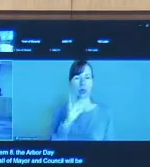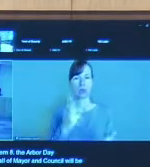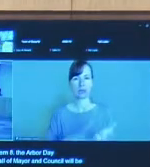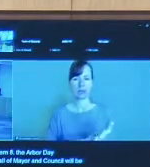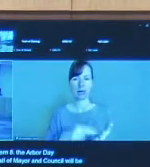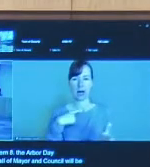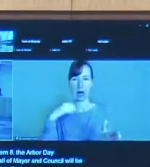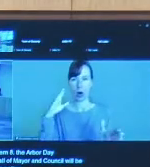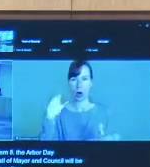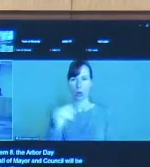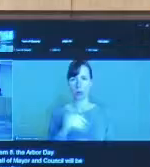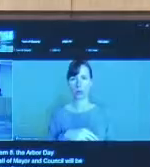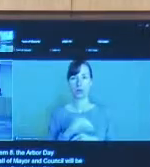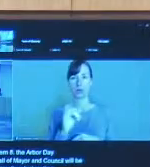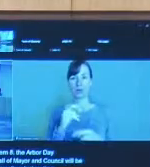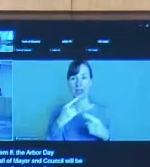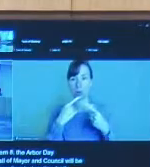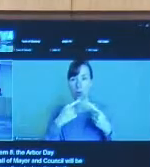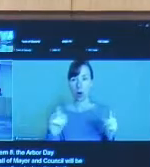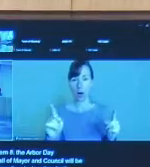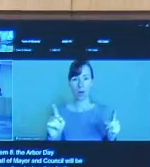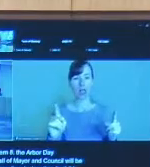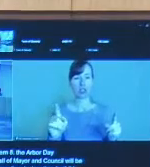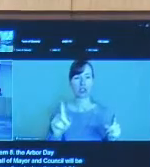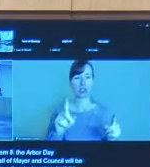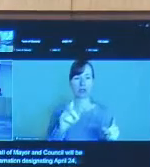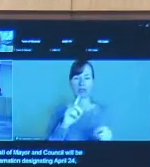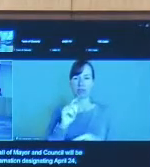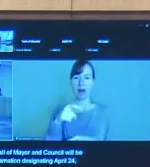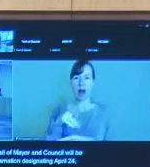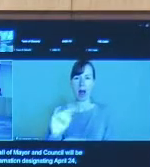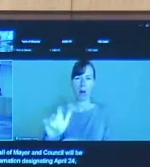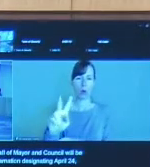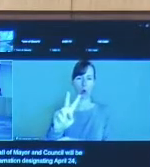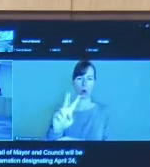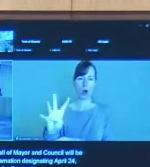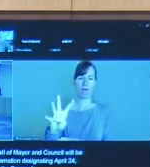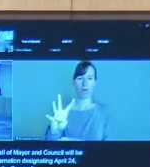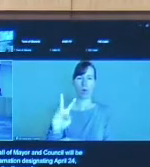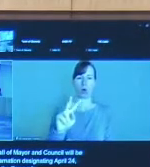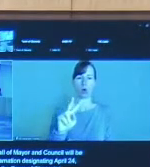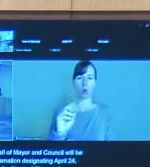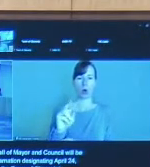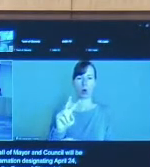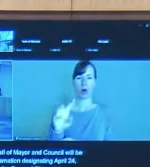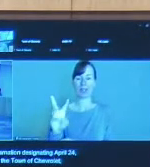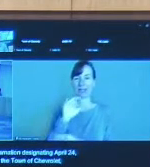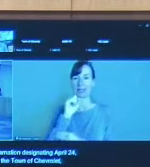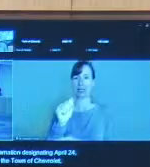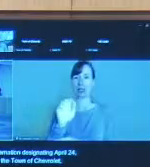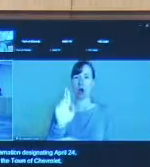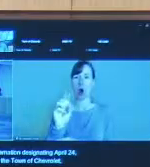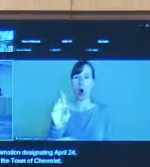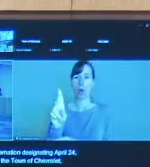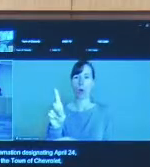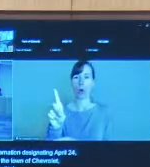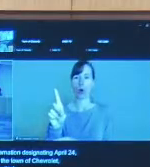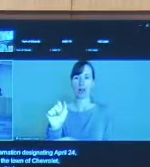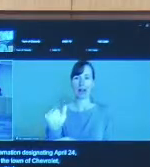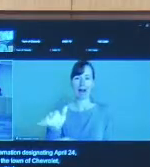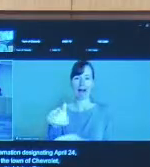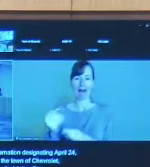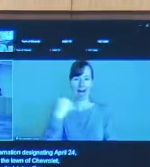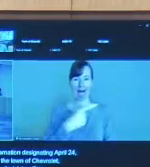Proclamation designating April 24, 2026 as Arbor Day in the town of Cheverly. Whereas the holiday called Arbor Day was